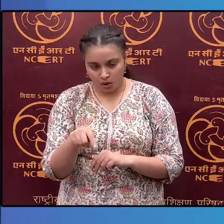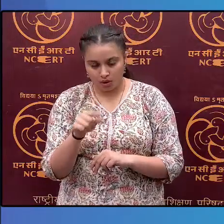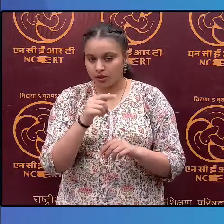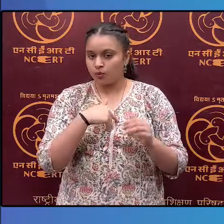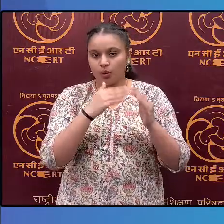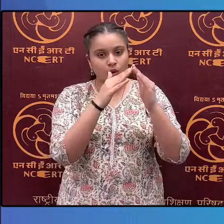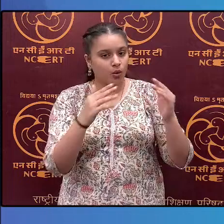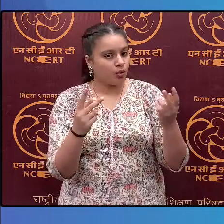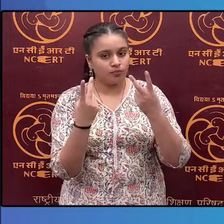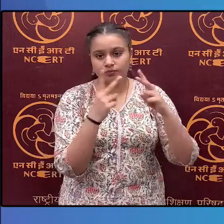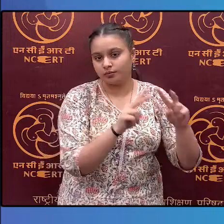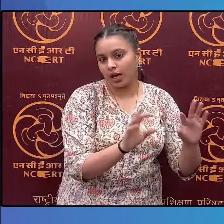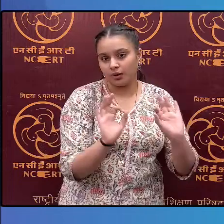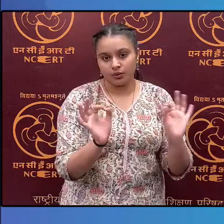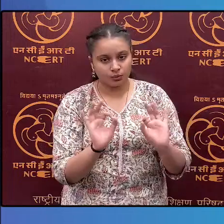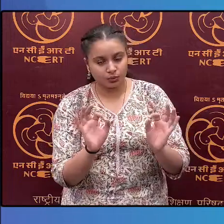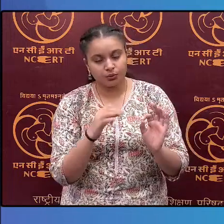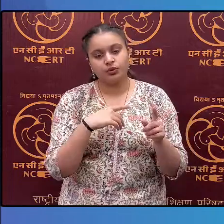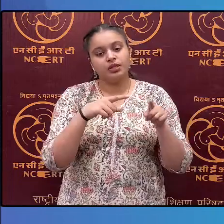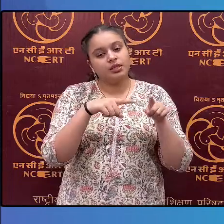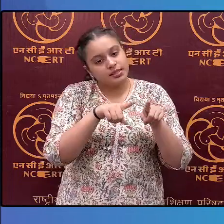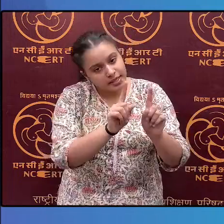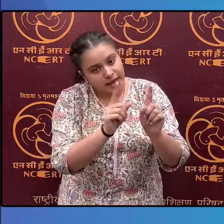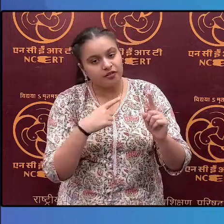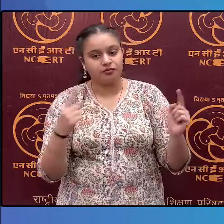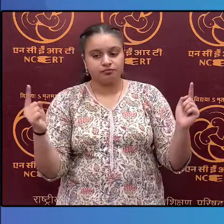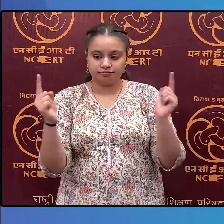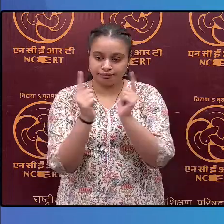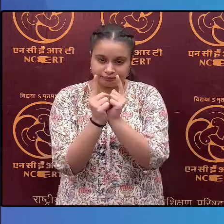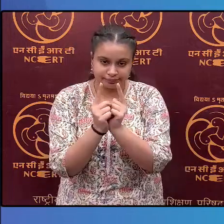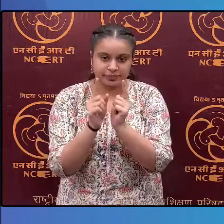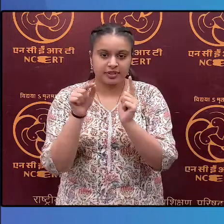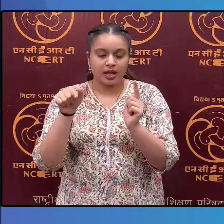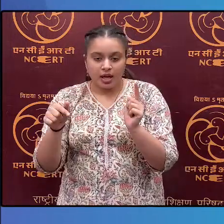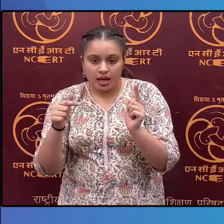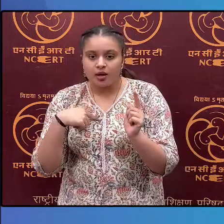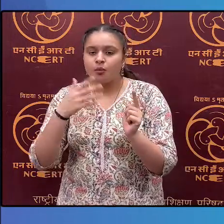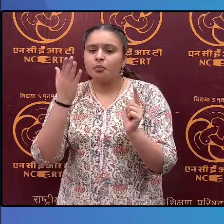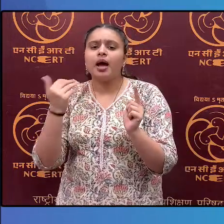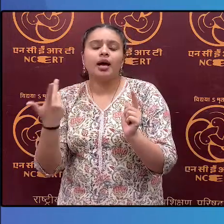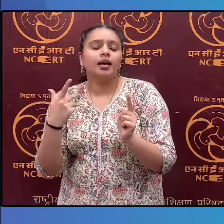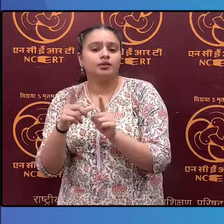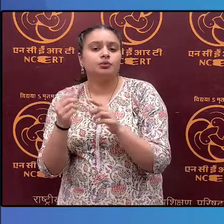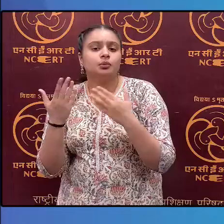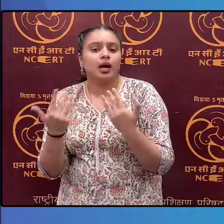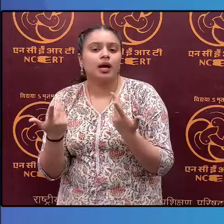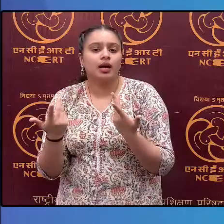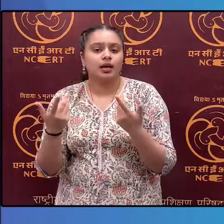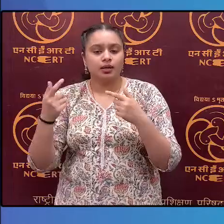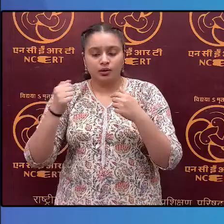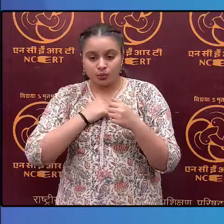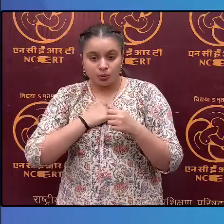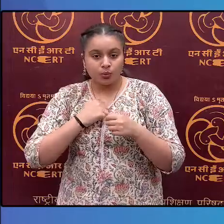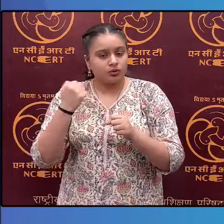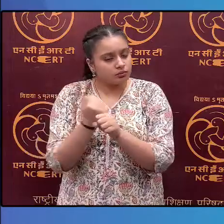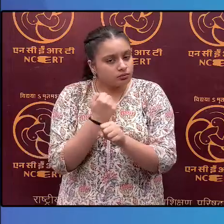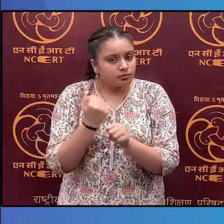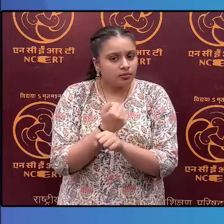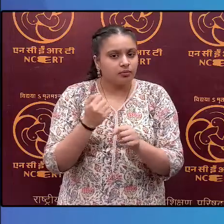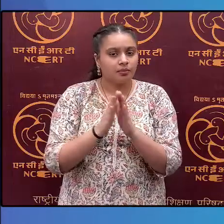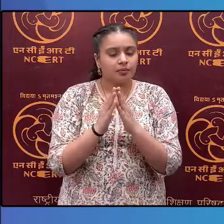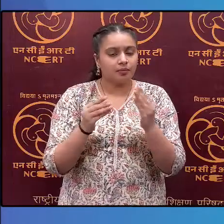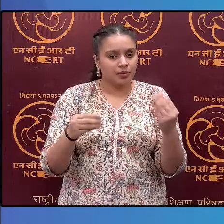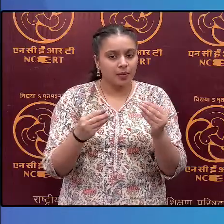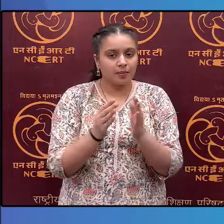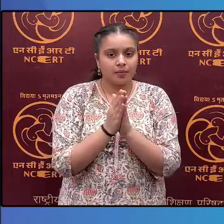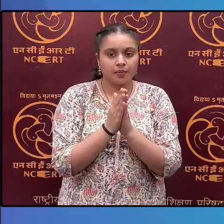She confronted the boy herself that he shouldn't be doing this because she is putting way too much efforts into making all those paper boats, and